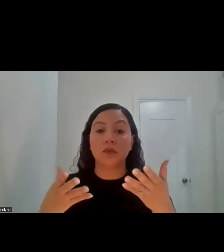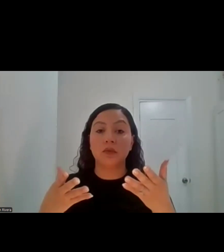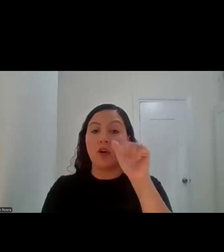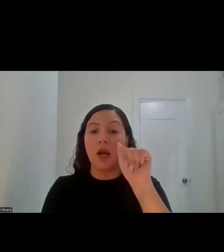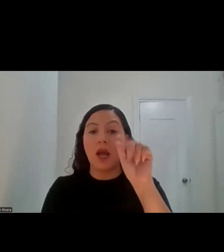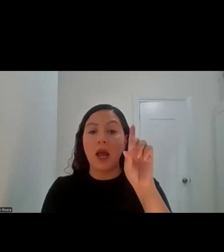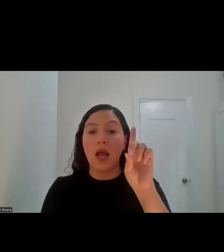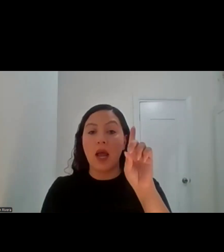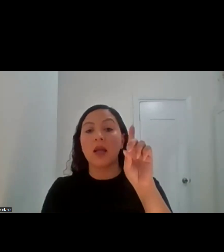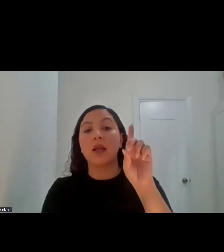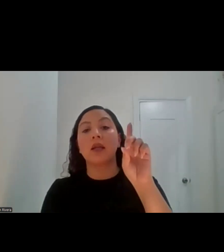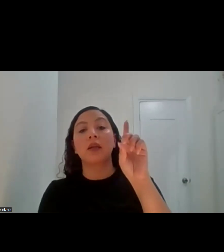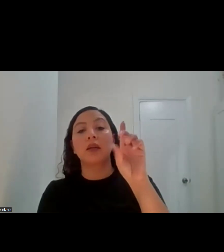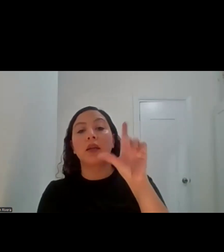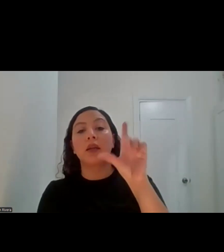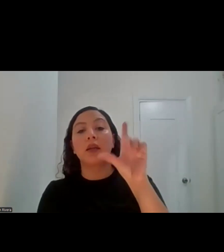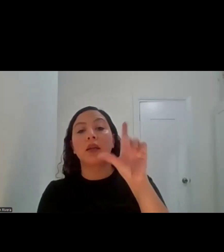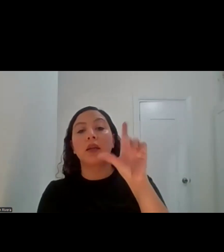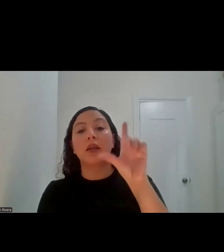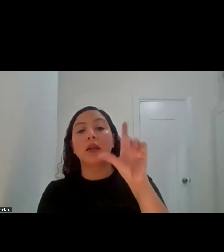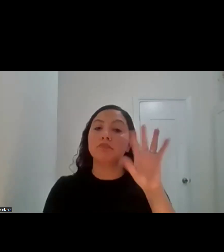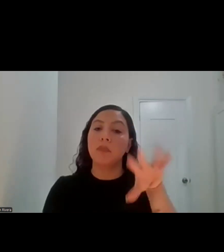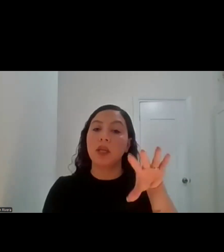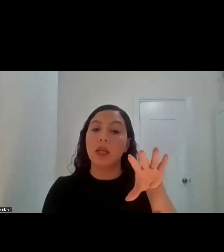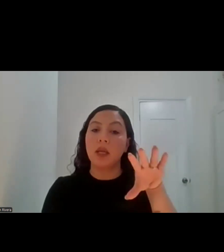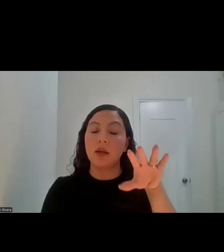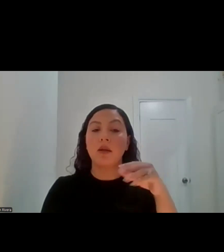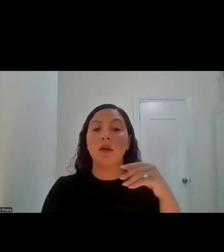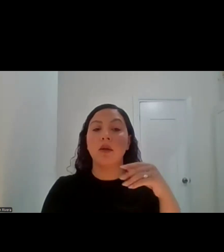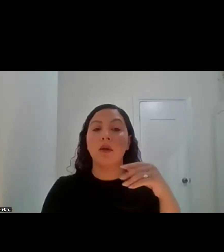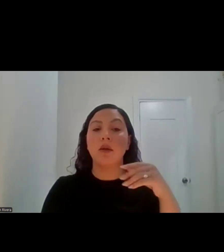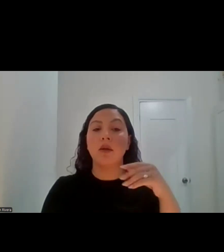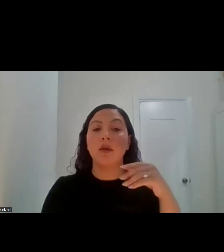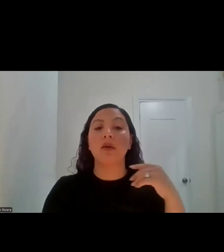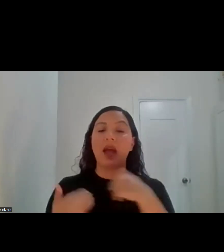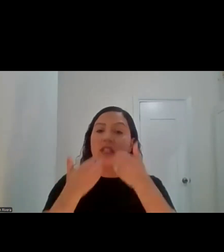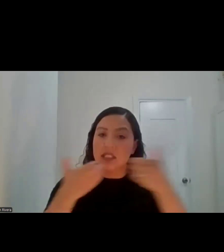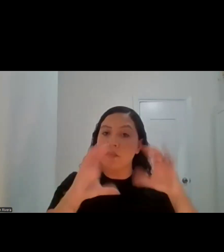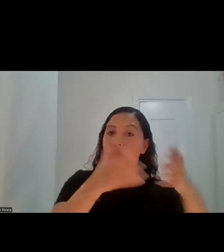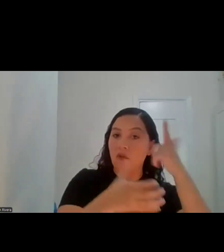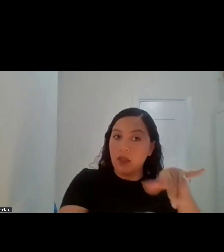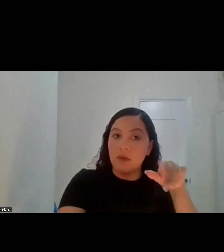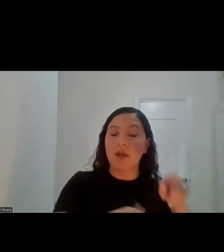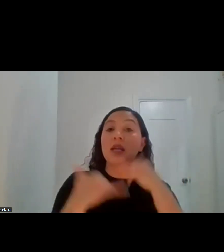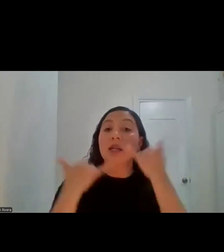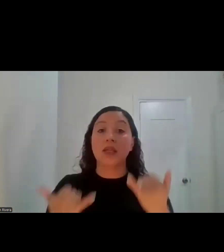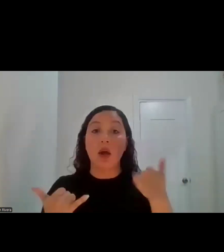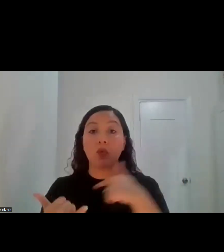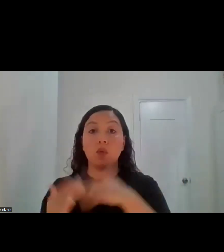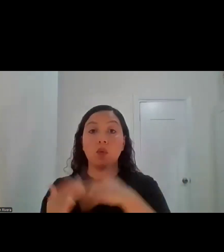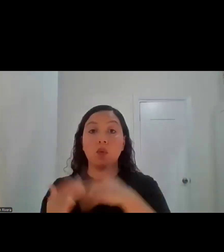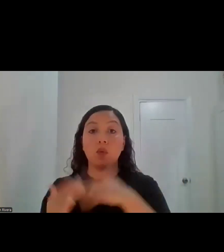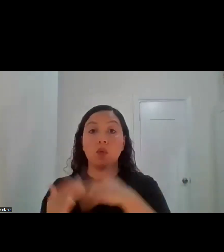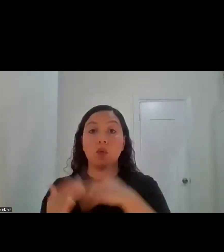a separate subcommittee for AdLib. And so now I'd like to turn it to Jax, our committee